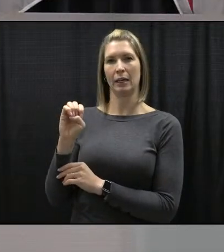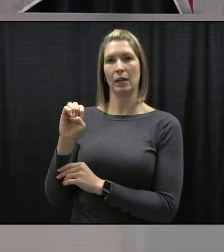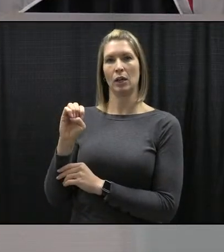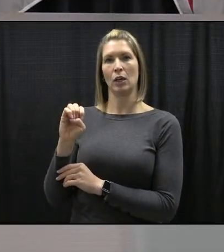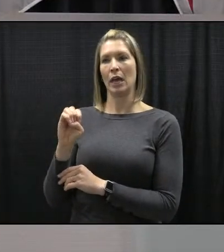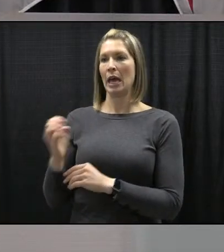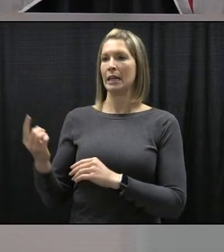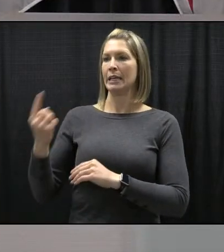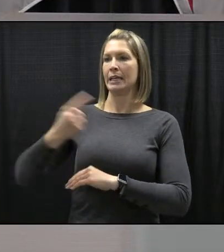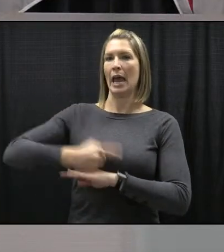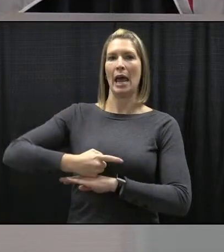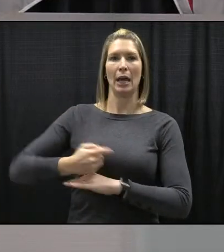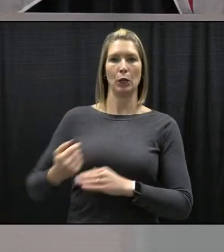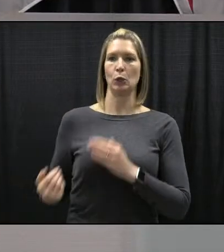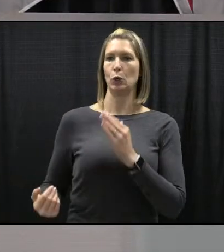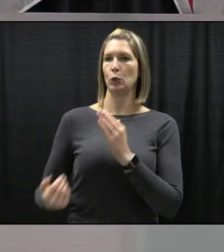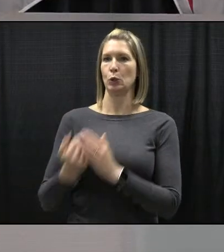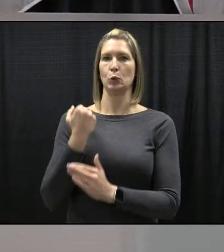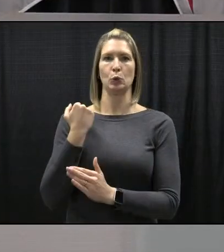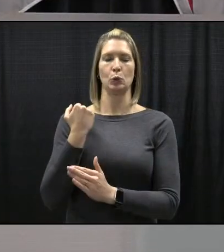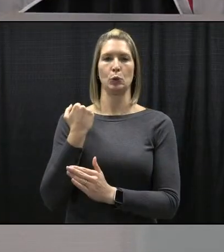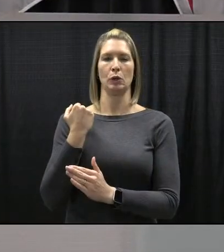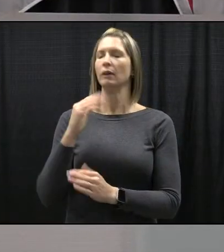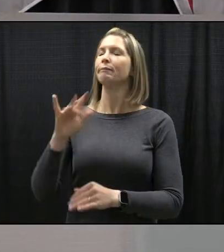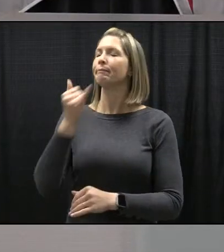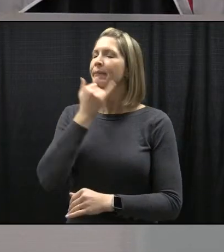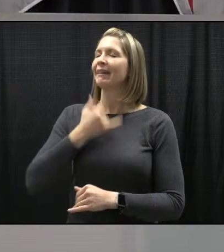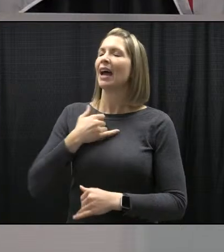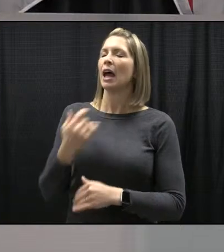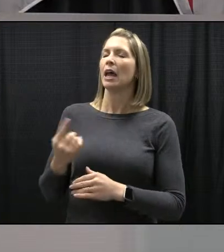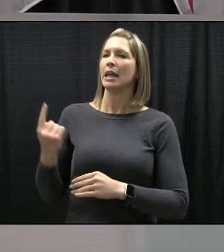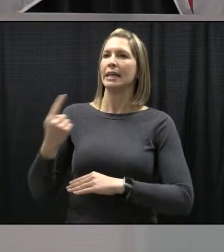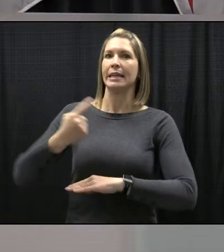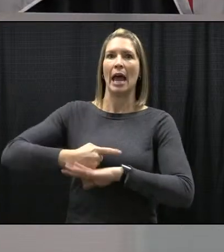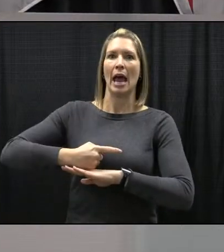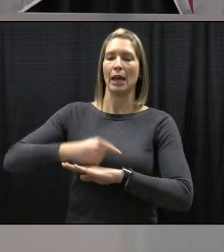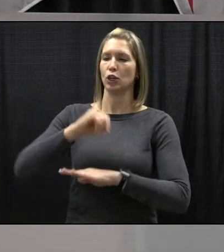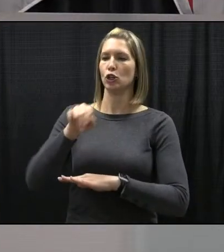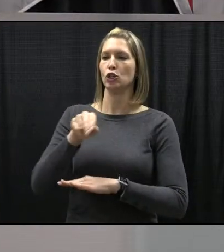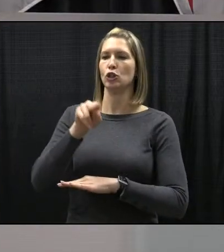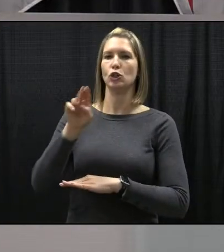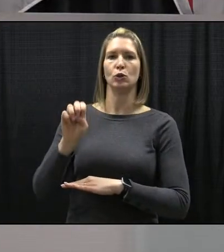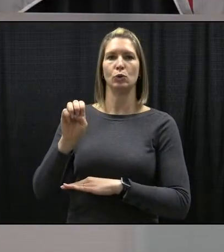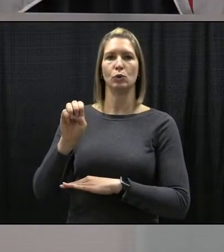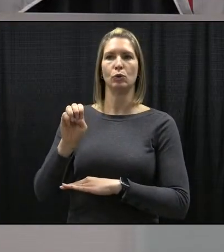1st, 2022 for those regulations to expire. I was just wondering why that is.